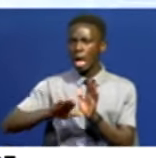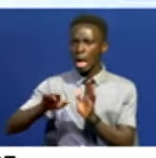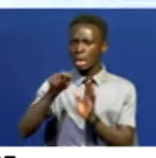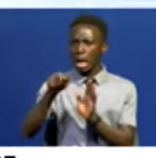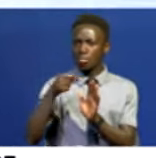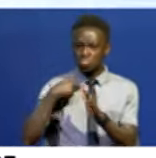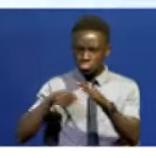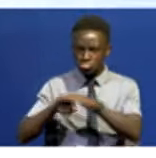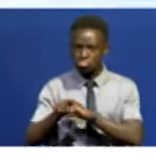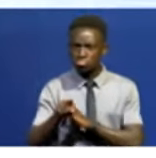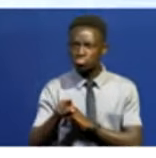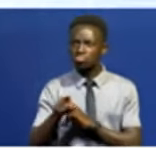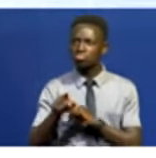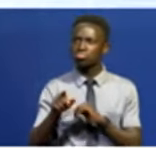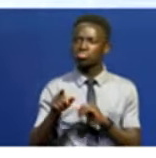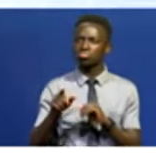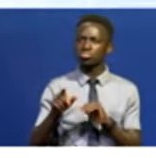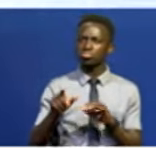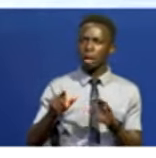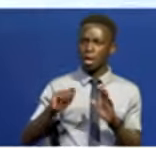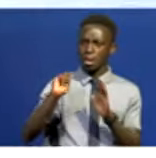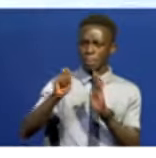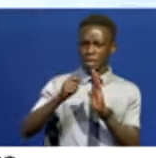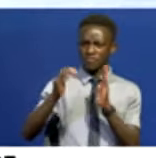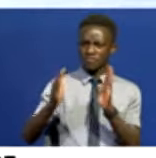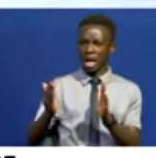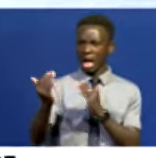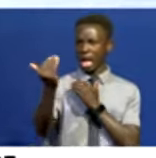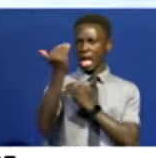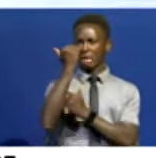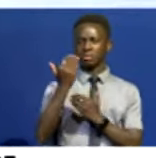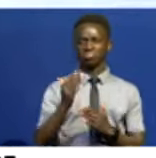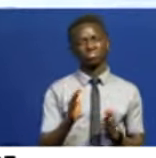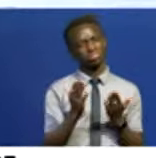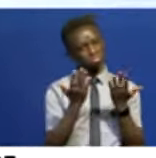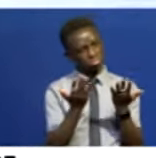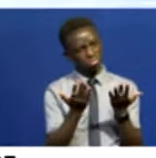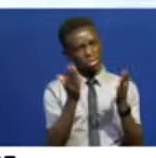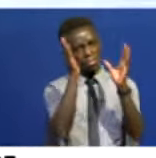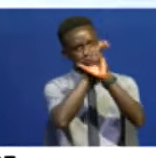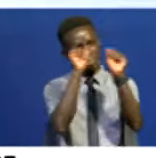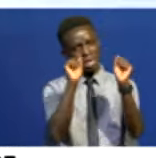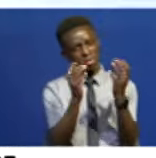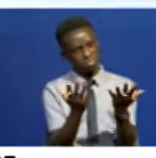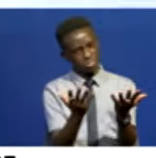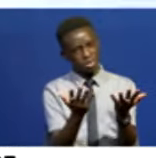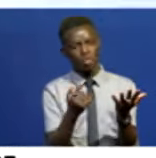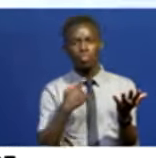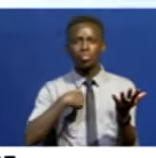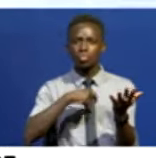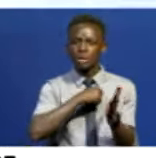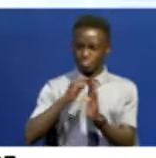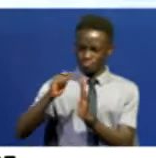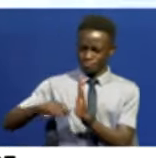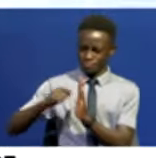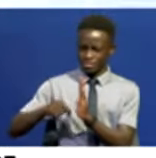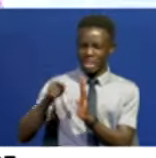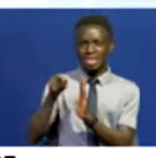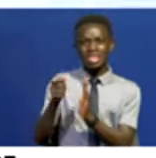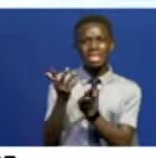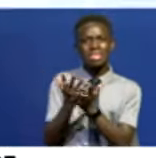the manufacturer asked me, Mr. President, we are manufacturing products that